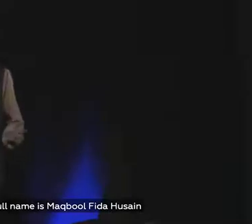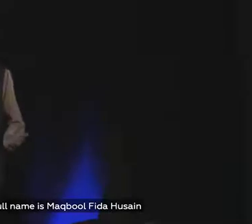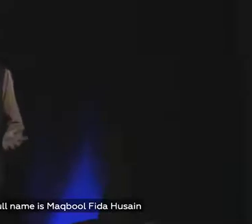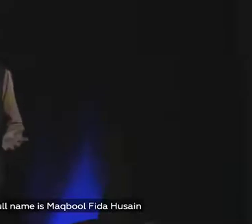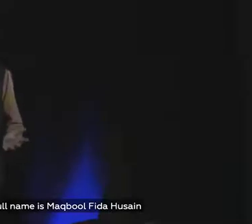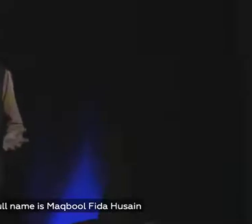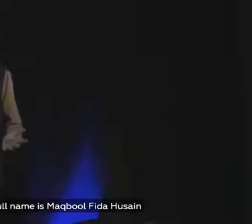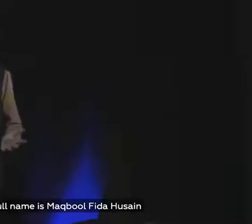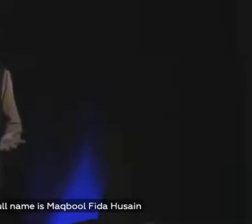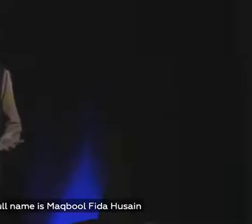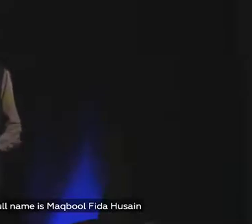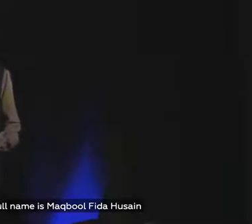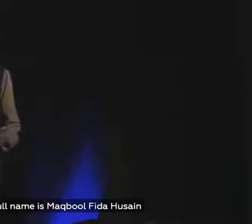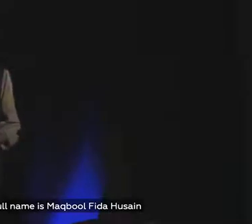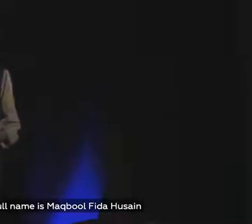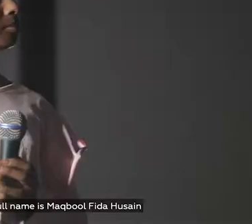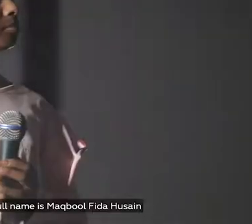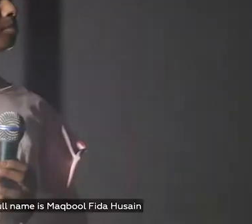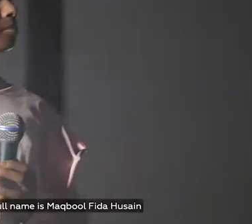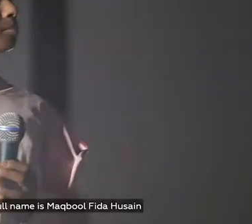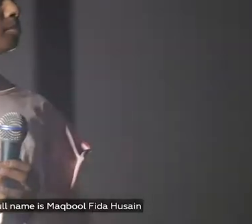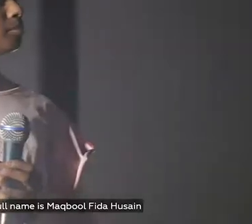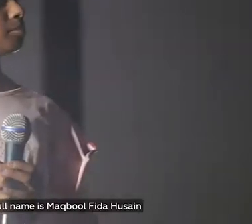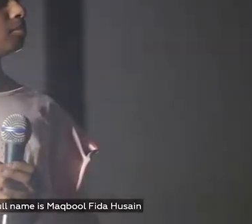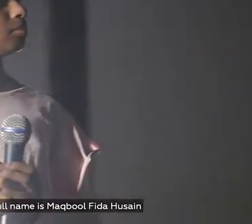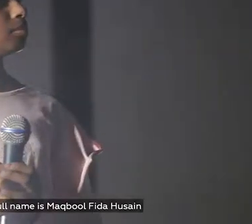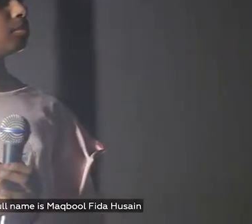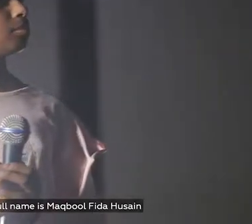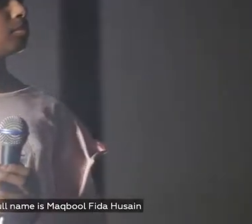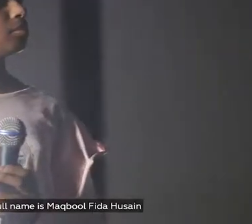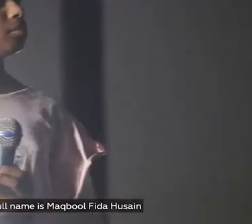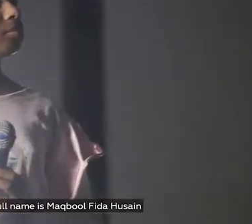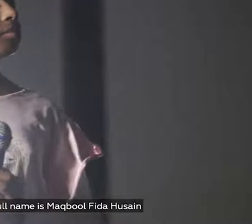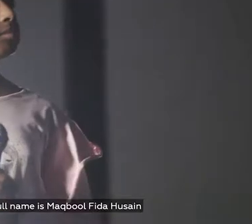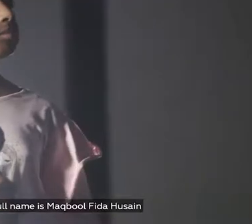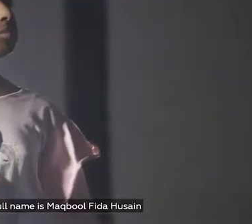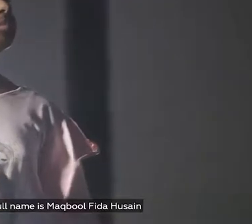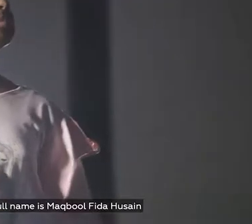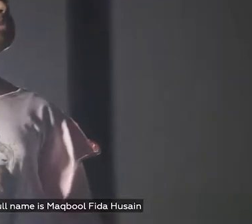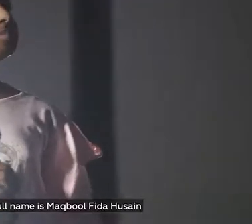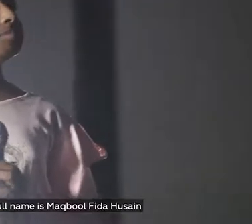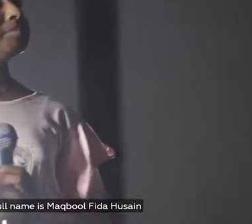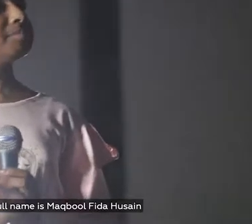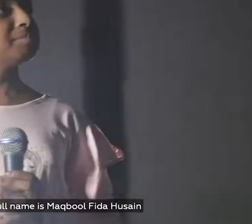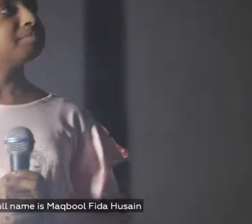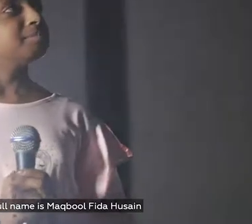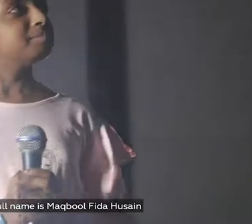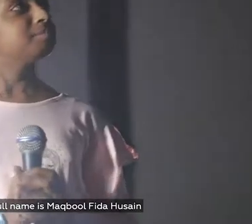You can call me Hussain Saab, but my full name is Makbul Fida Hussain.